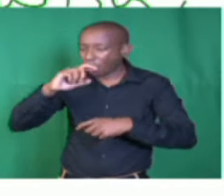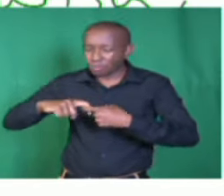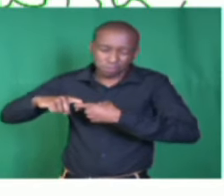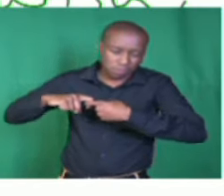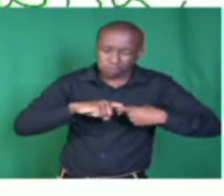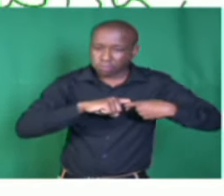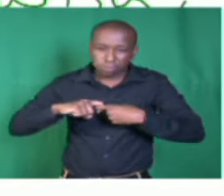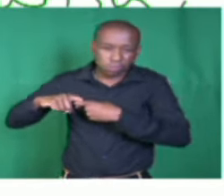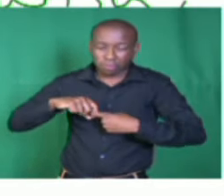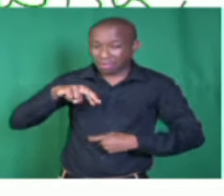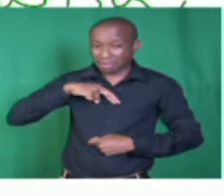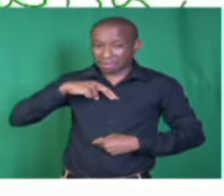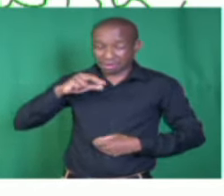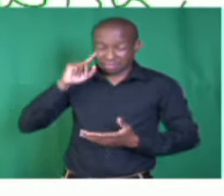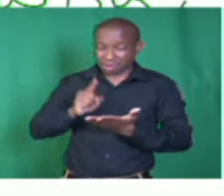than religious.